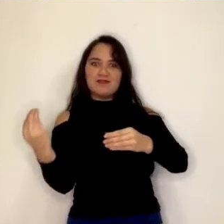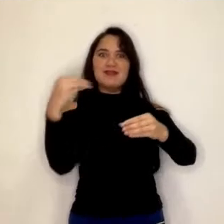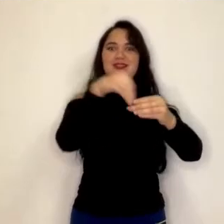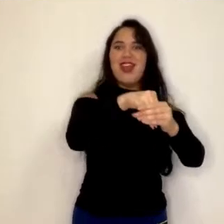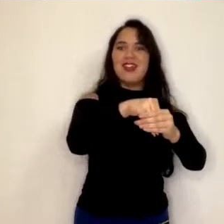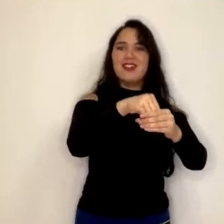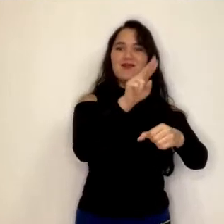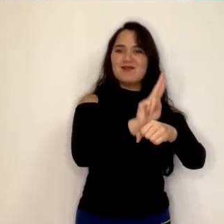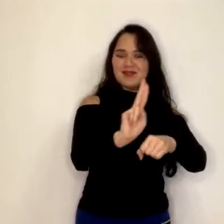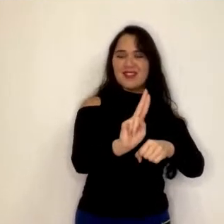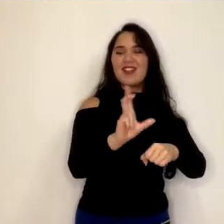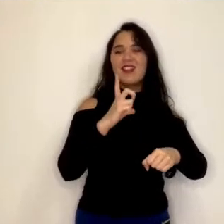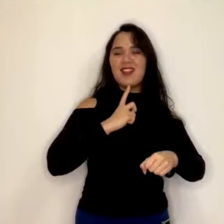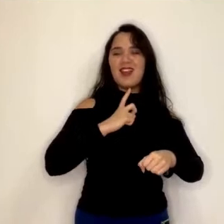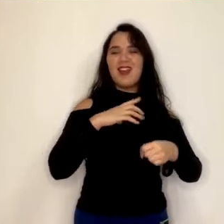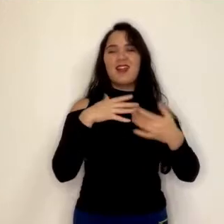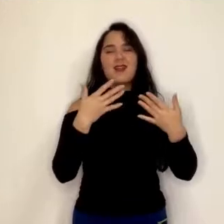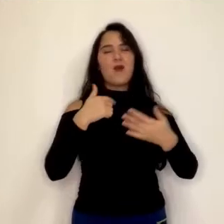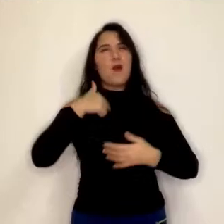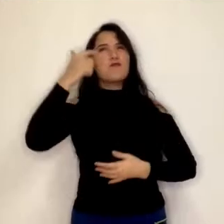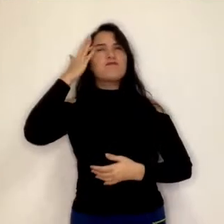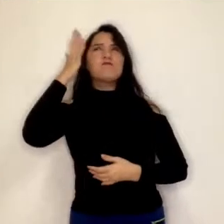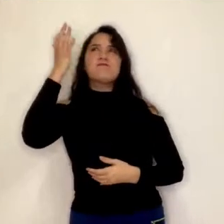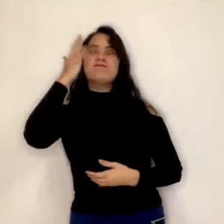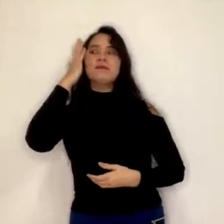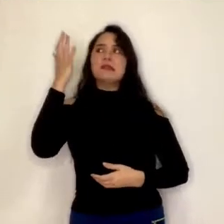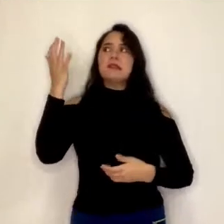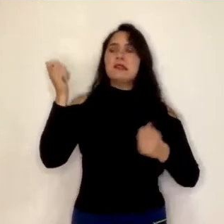on my mind since I read this text that